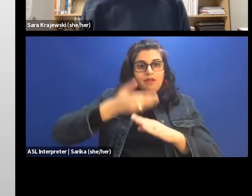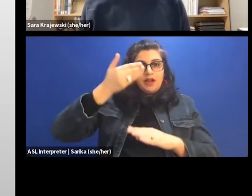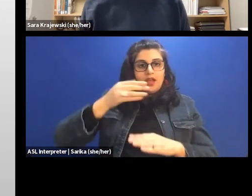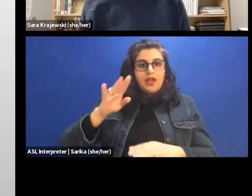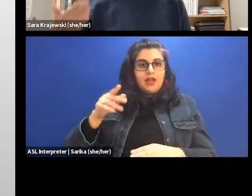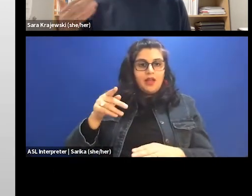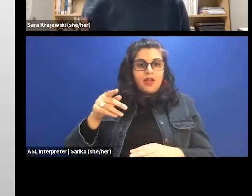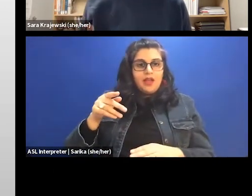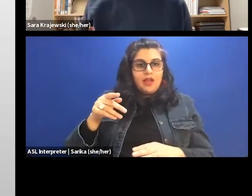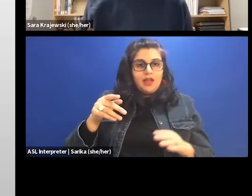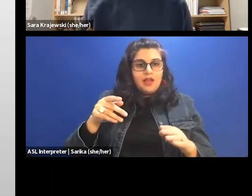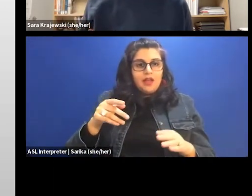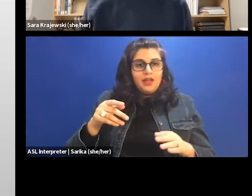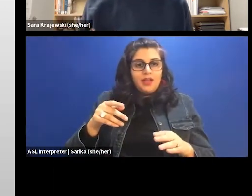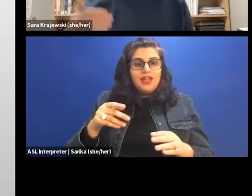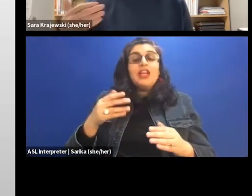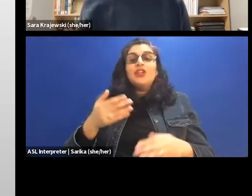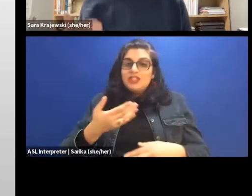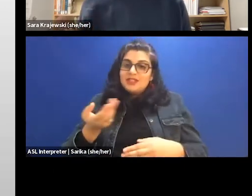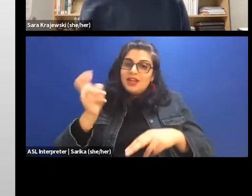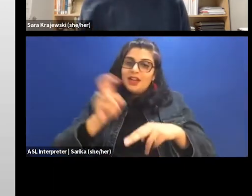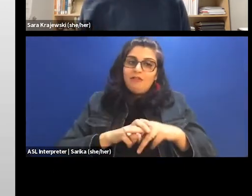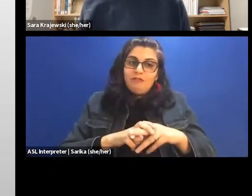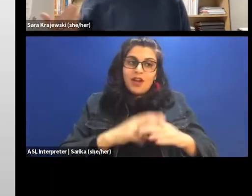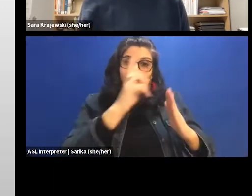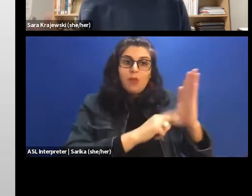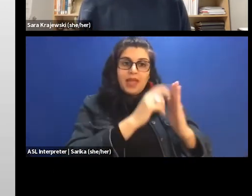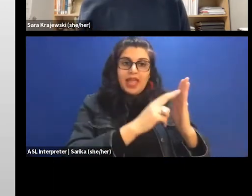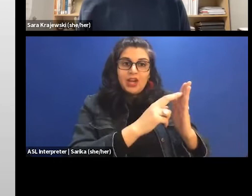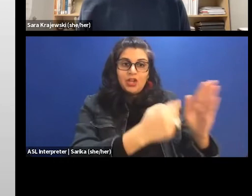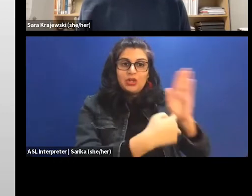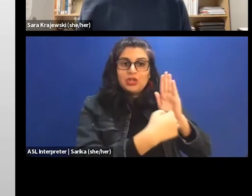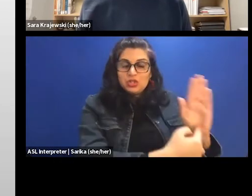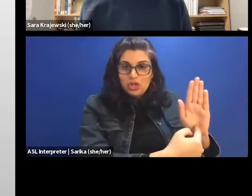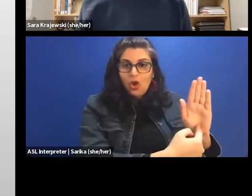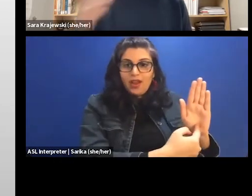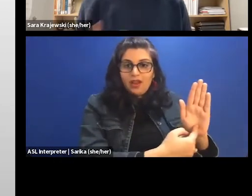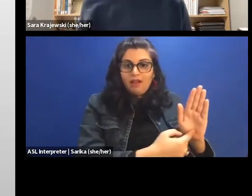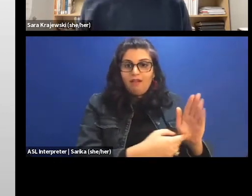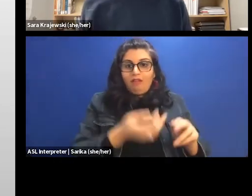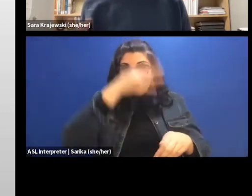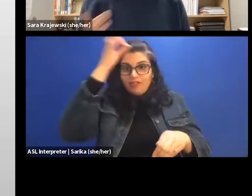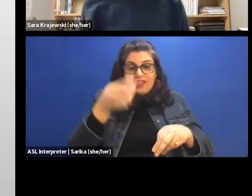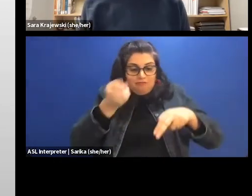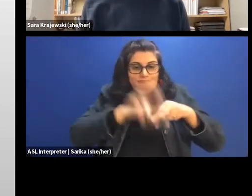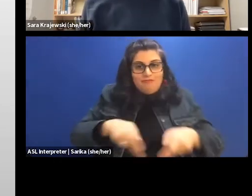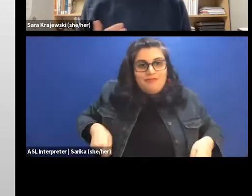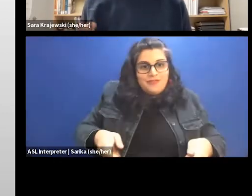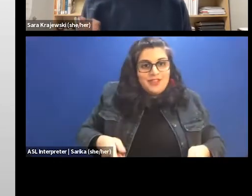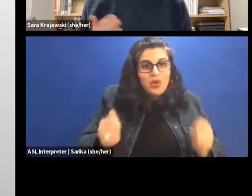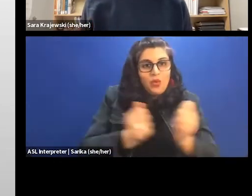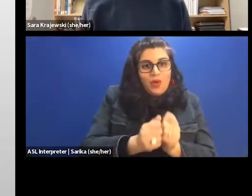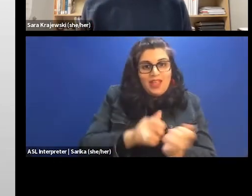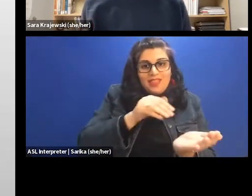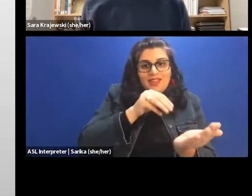depicts Frida seated in a wheelchair, painting a portrait of Dr. Fariel. An image such as this